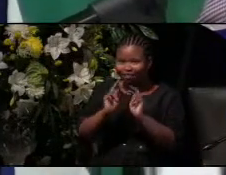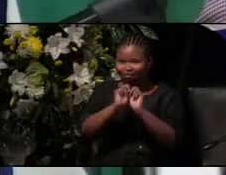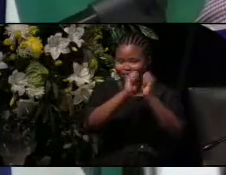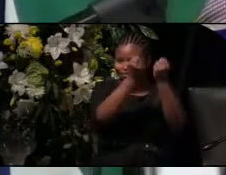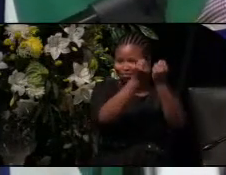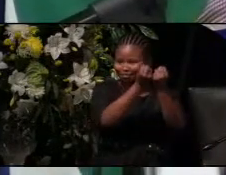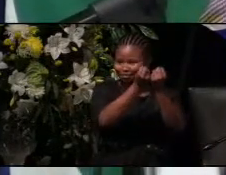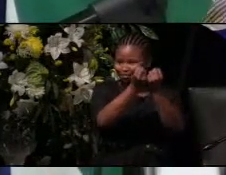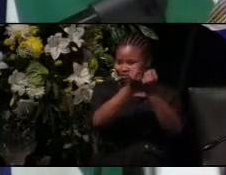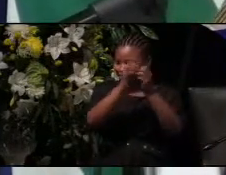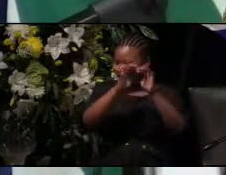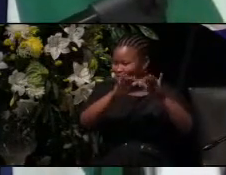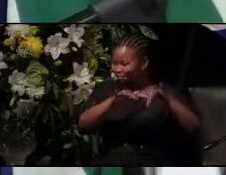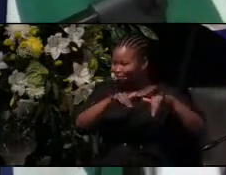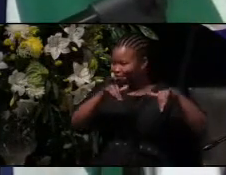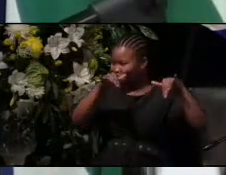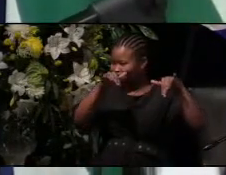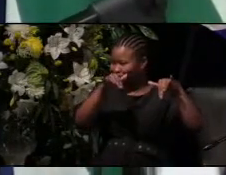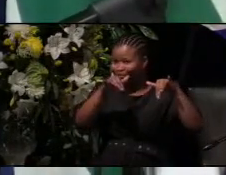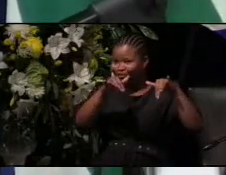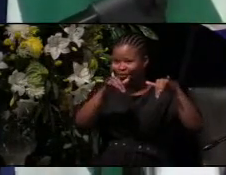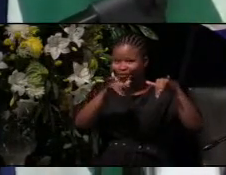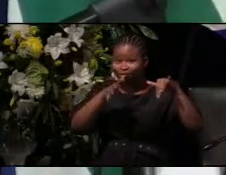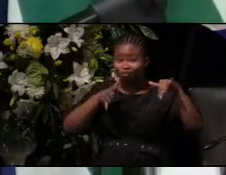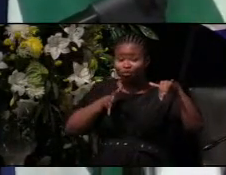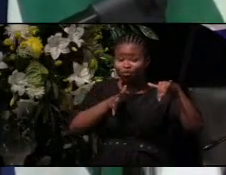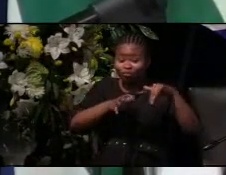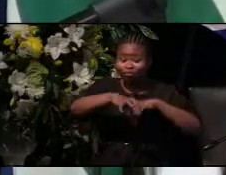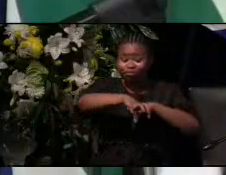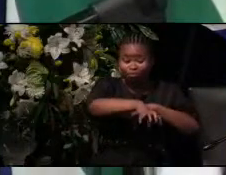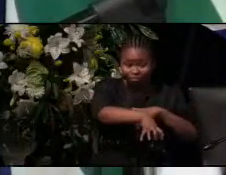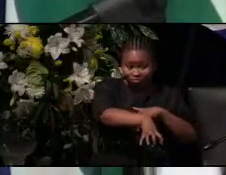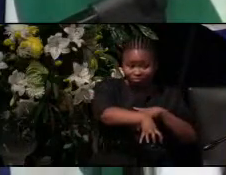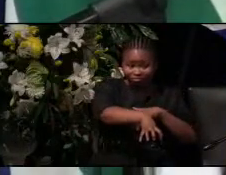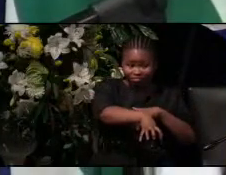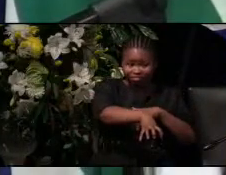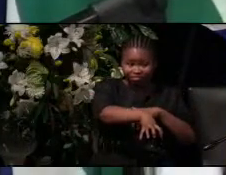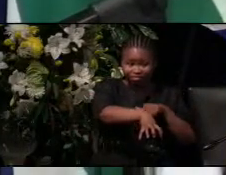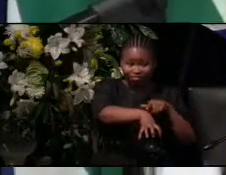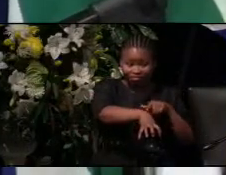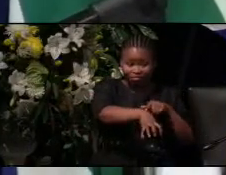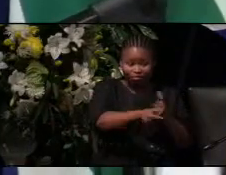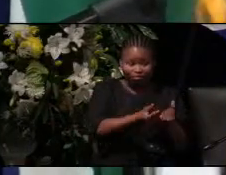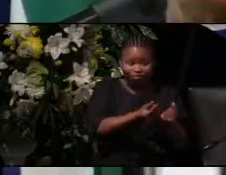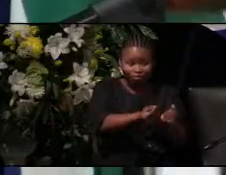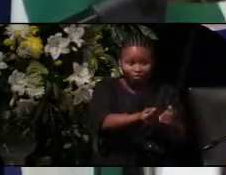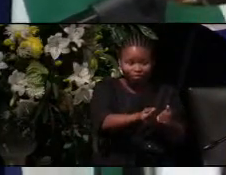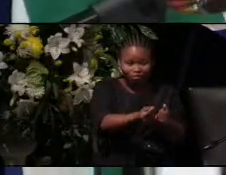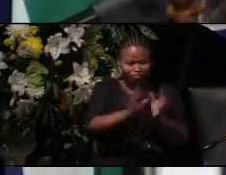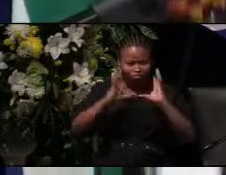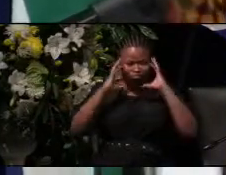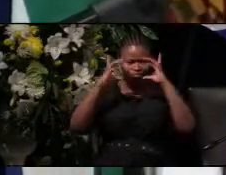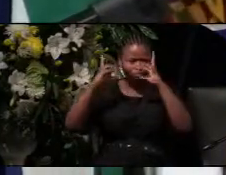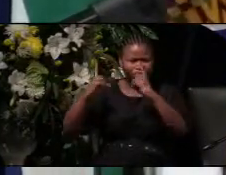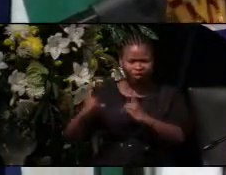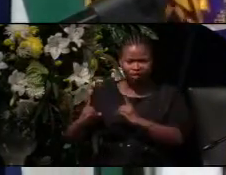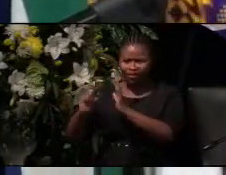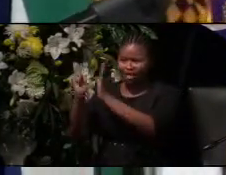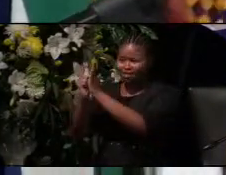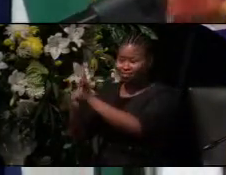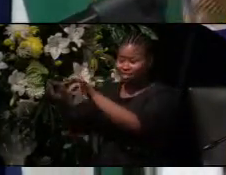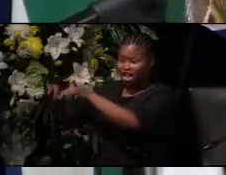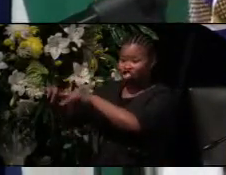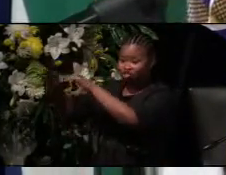Assembly that if you want a province changed you sub you decide in A